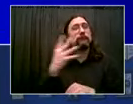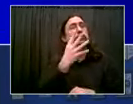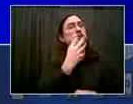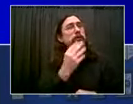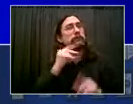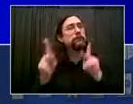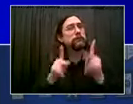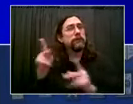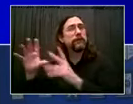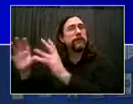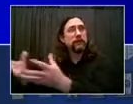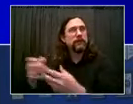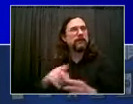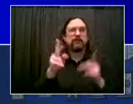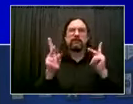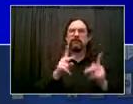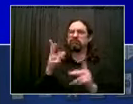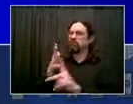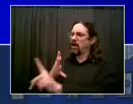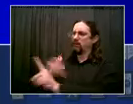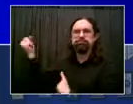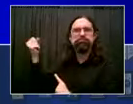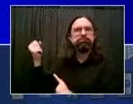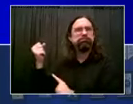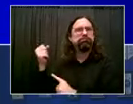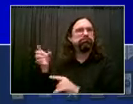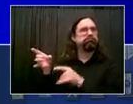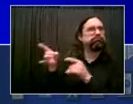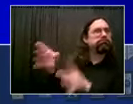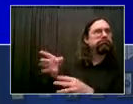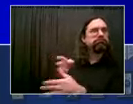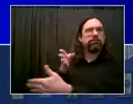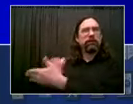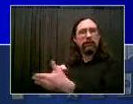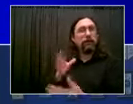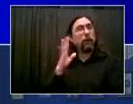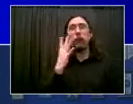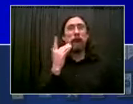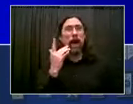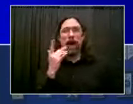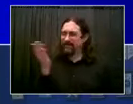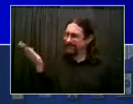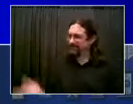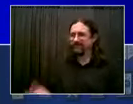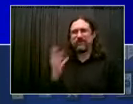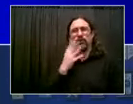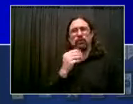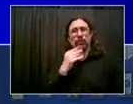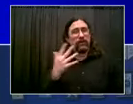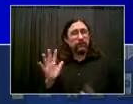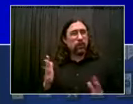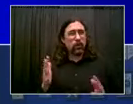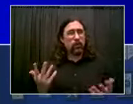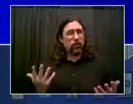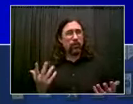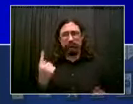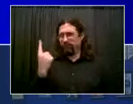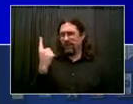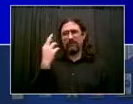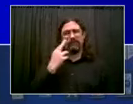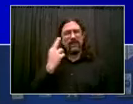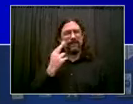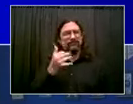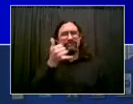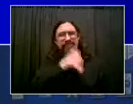of their faith, because of their ethnicity, to be attacked because of who they are. That goes against everything we believe as New Yorkers. It goes against everything New York